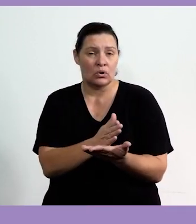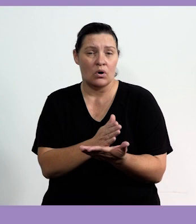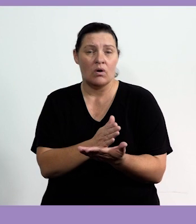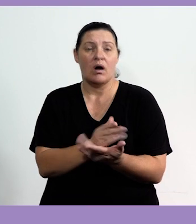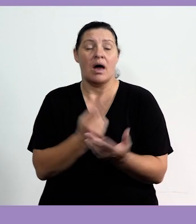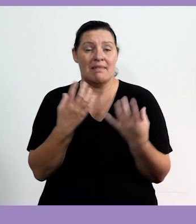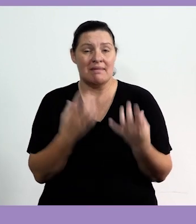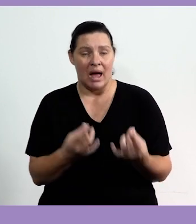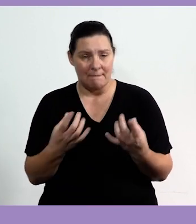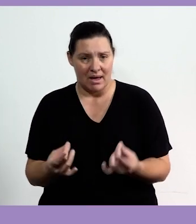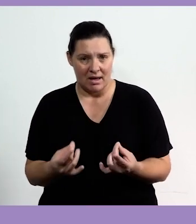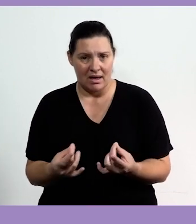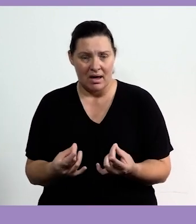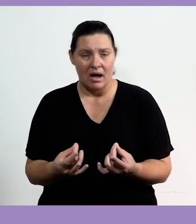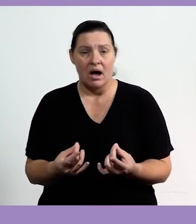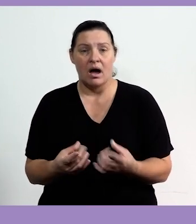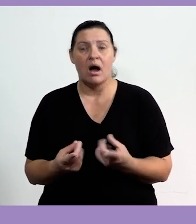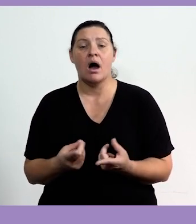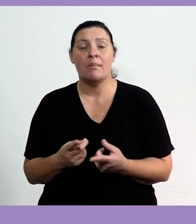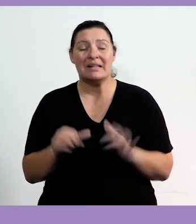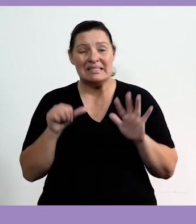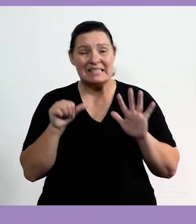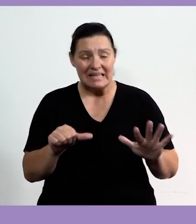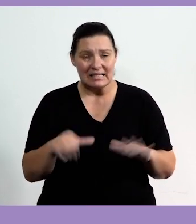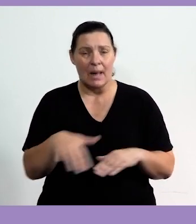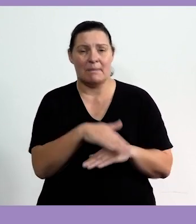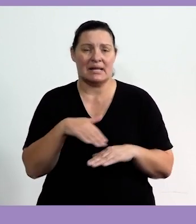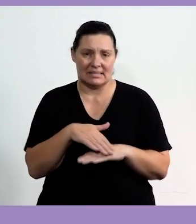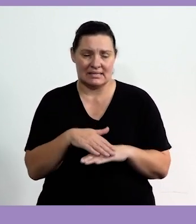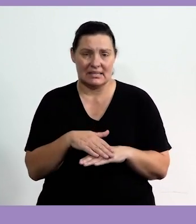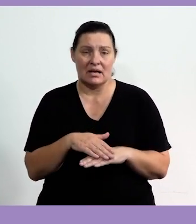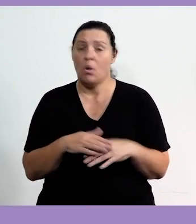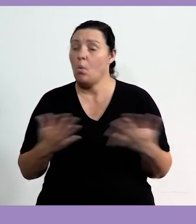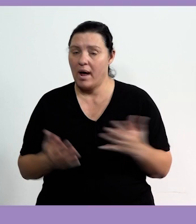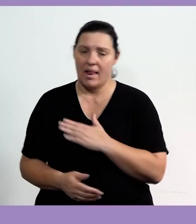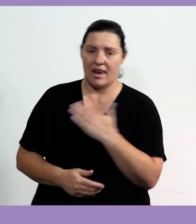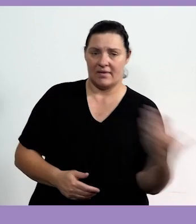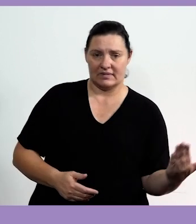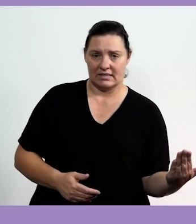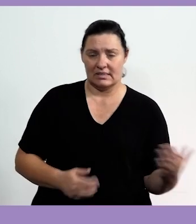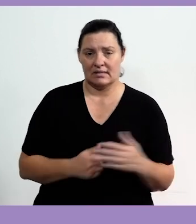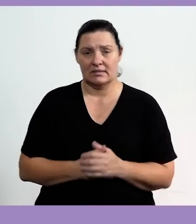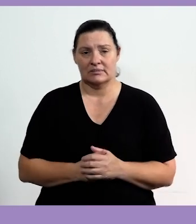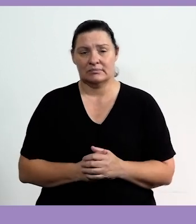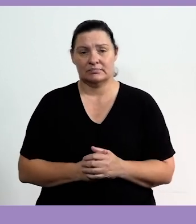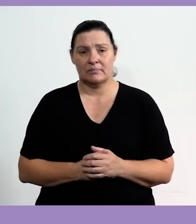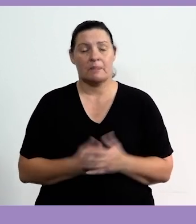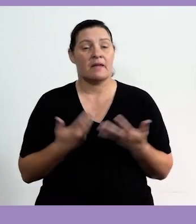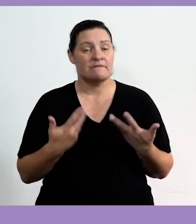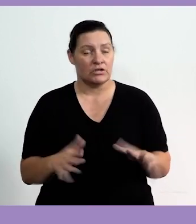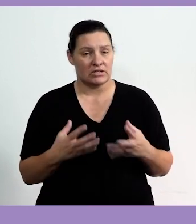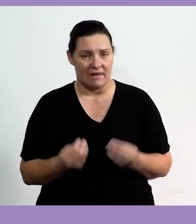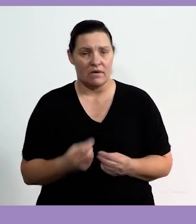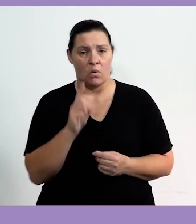make sure that our numbers have shifted 6 places to the left.